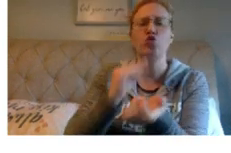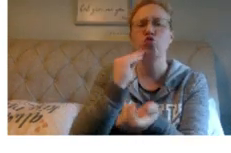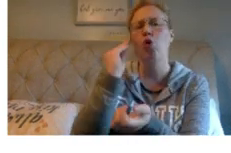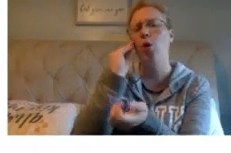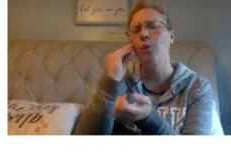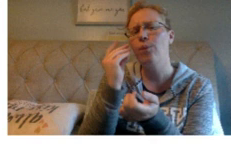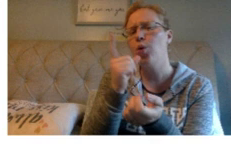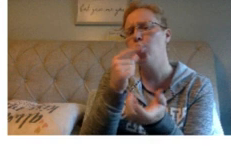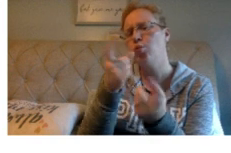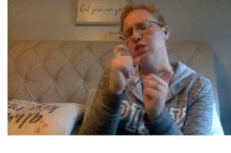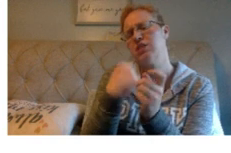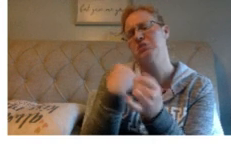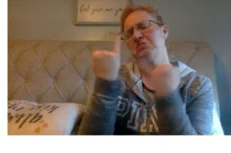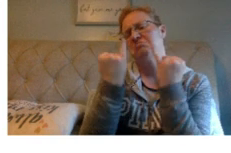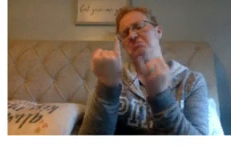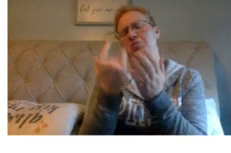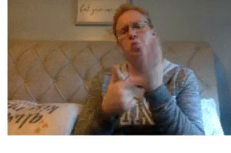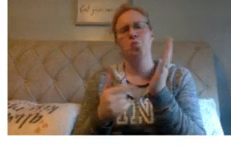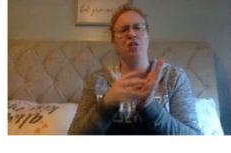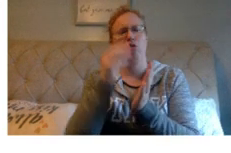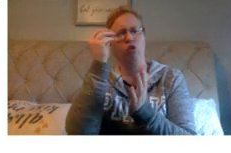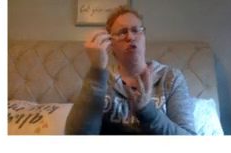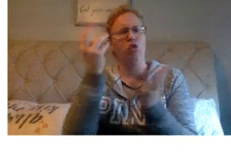home? Who can give me some ideas of things we learned?